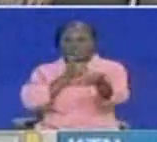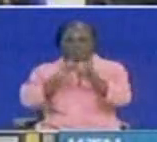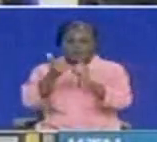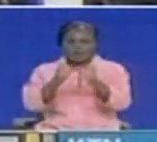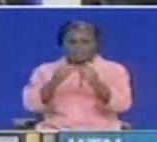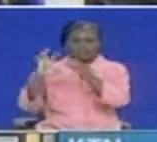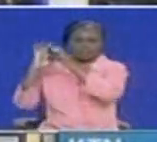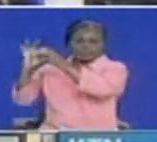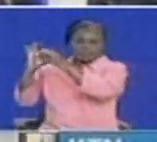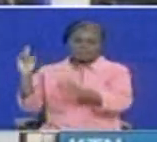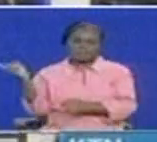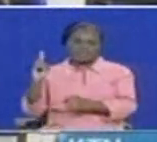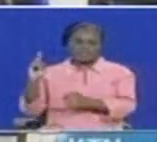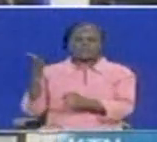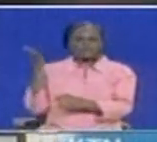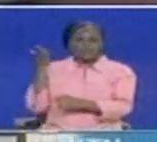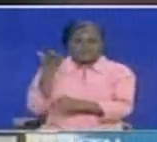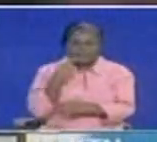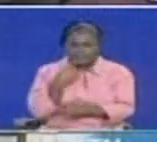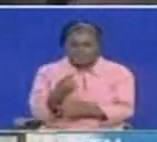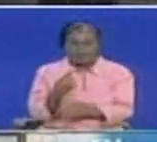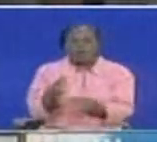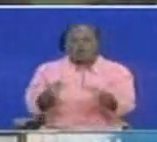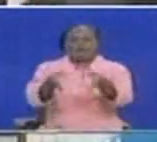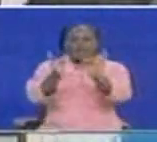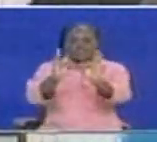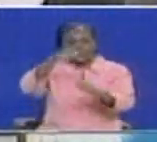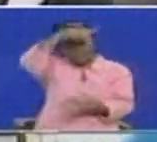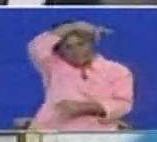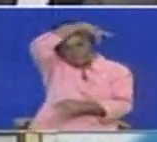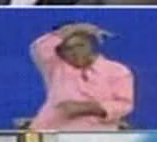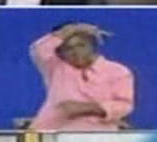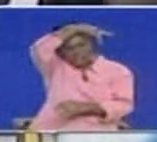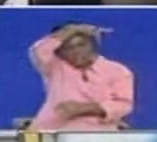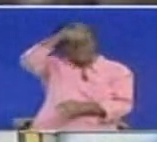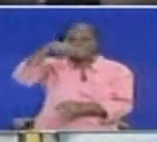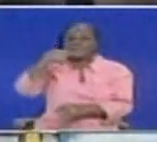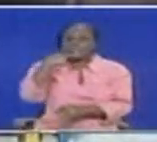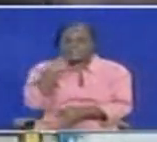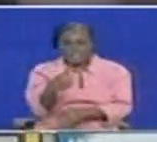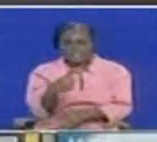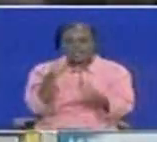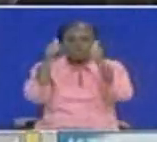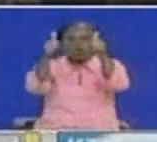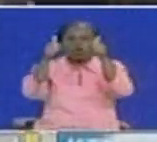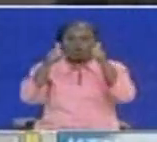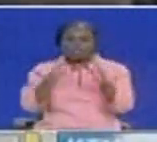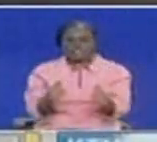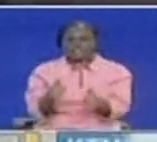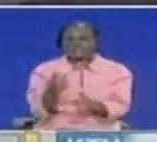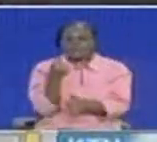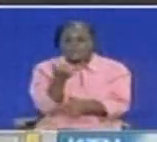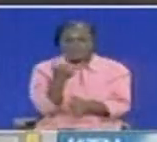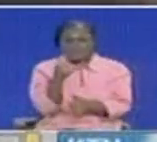Culture Cabinet Secretary Dr. Hassan Wario, who officiated the graduation, put federations on notice over fields that